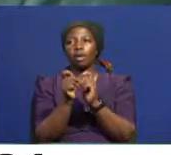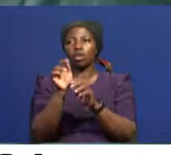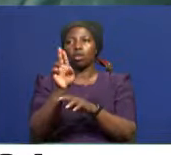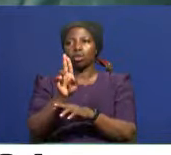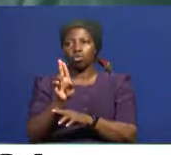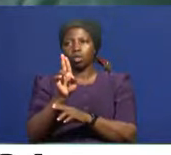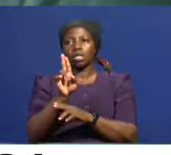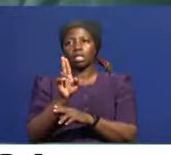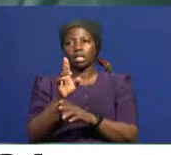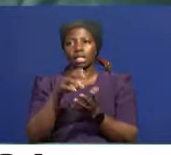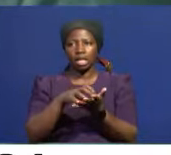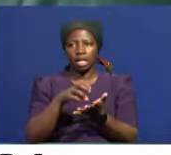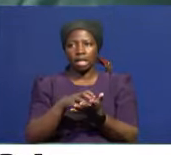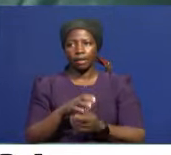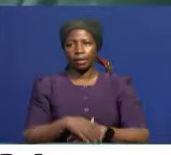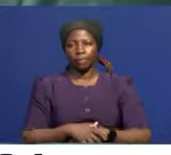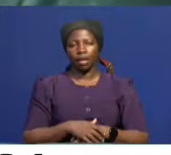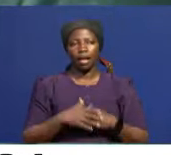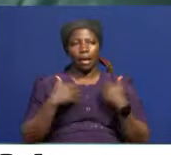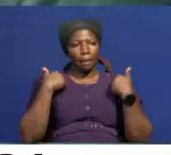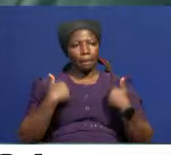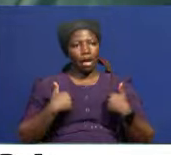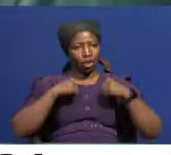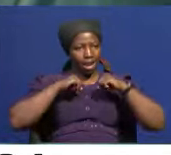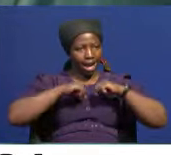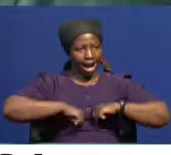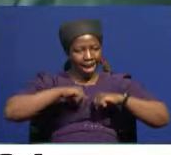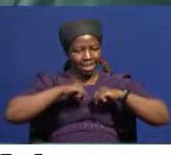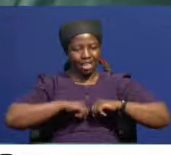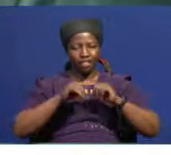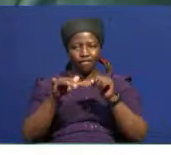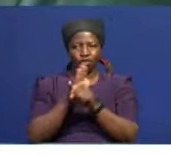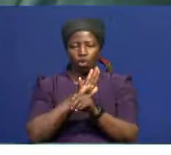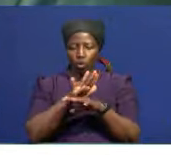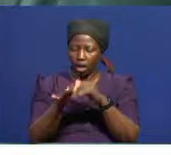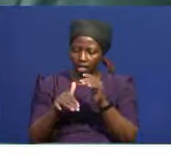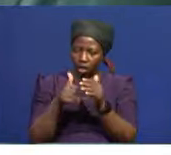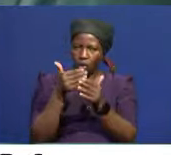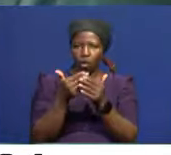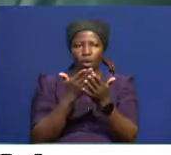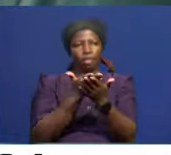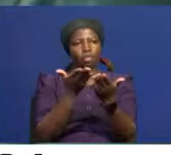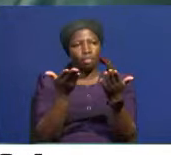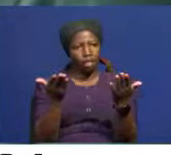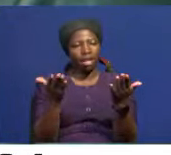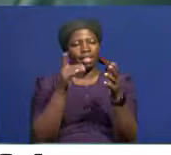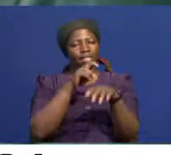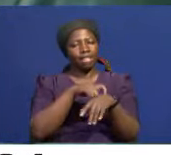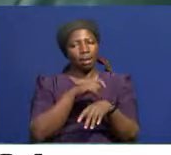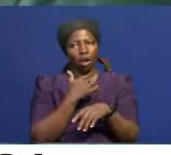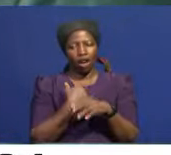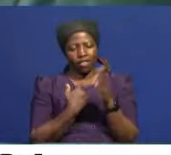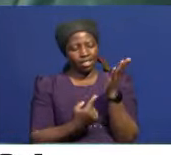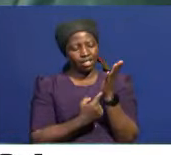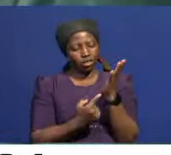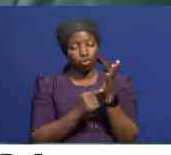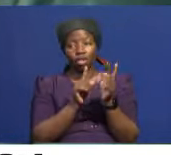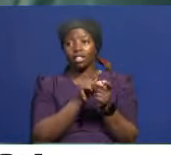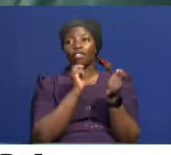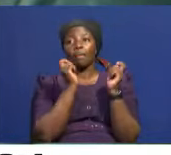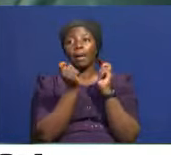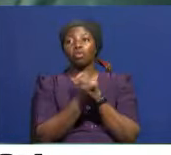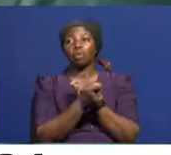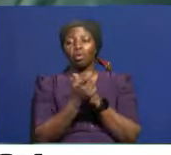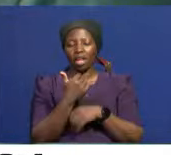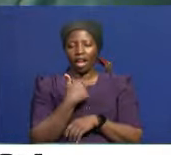cases. I am in full agreement with everyone here that at the heart of our digital transformation